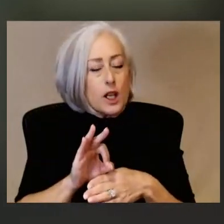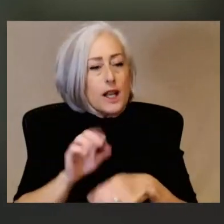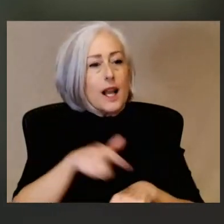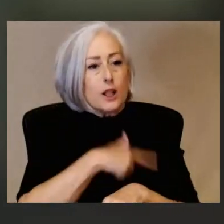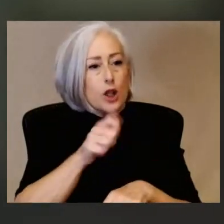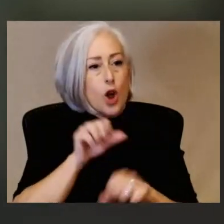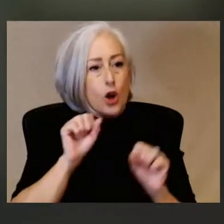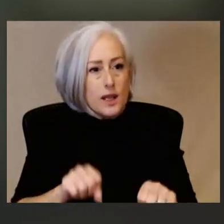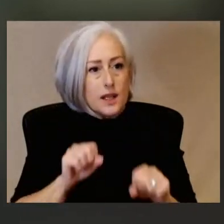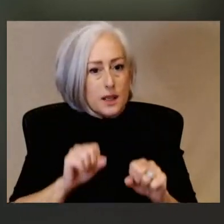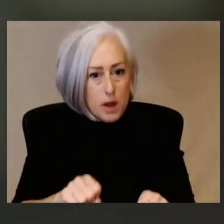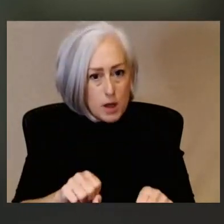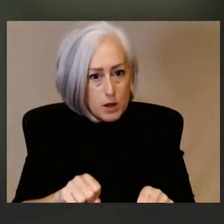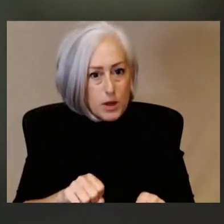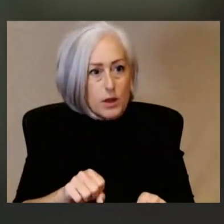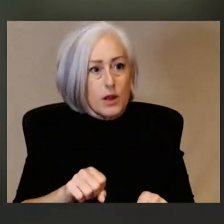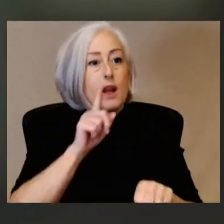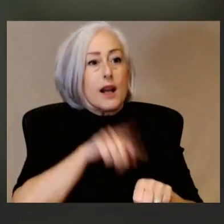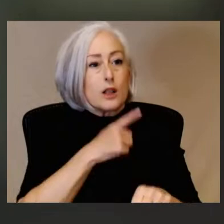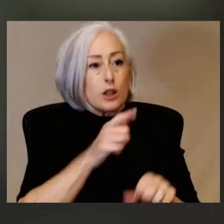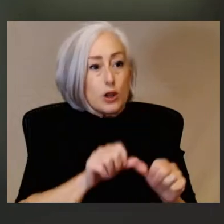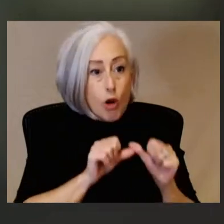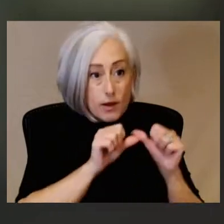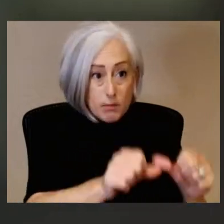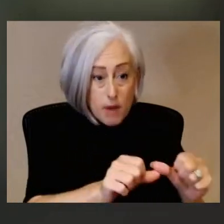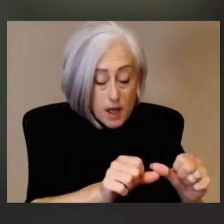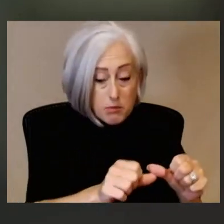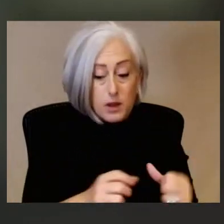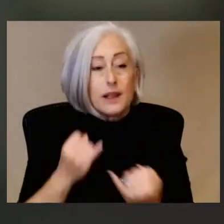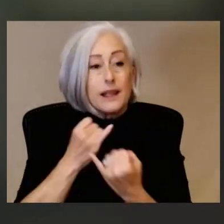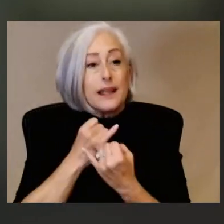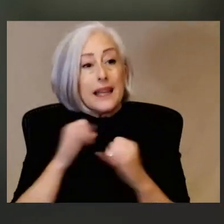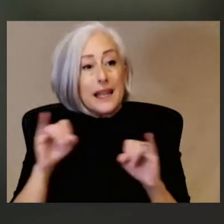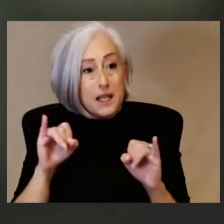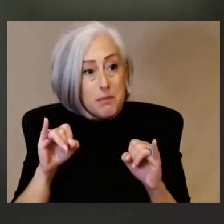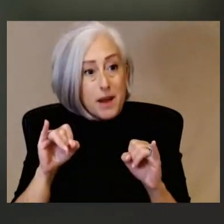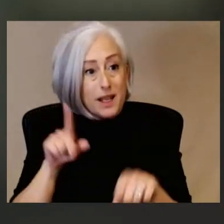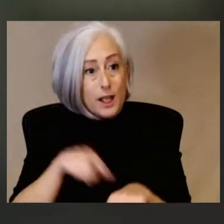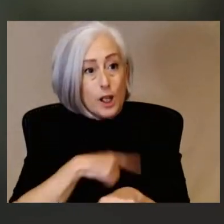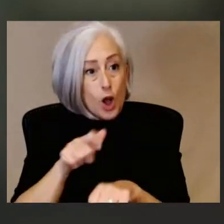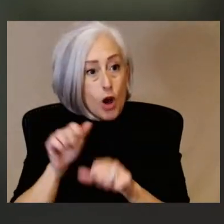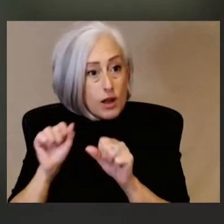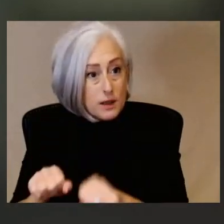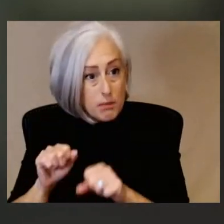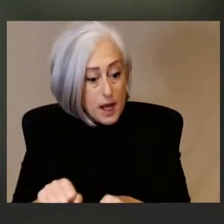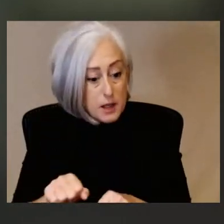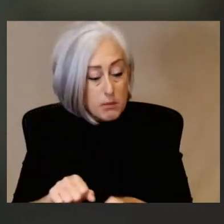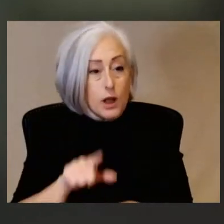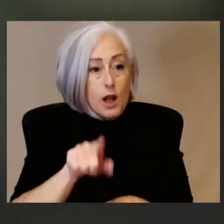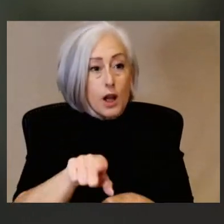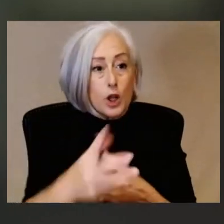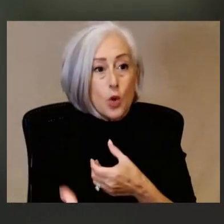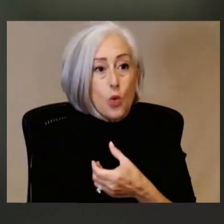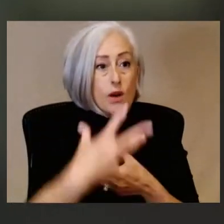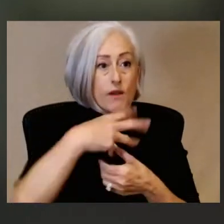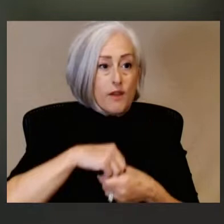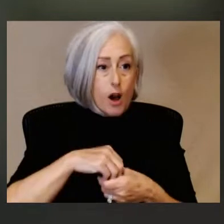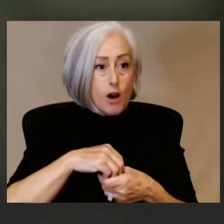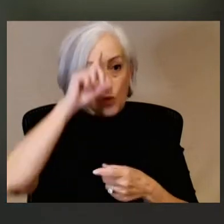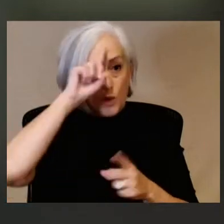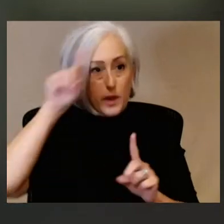as independently as you can. And so you stay in the game, you assume this proactive